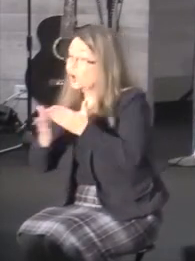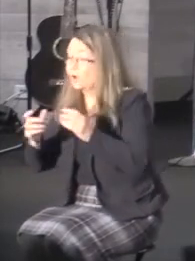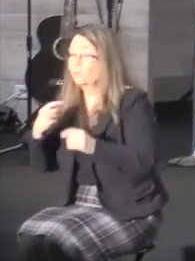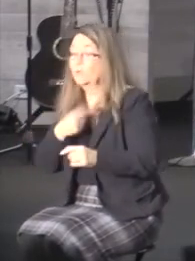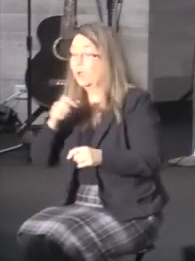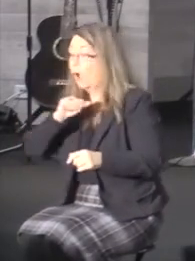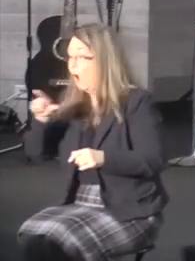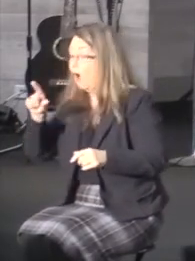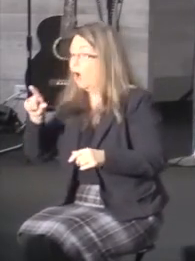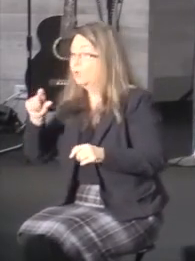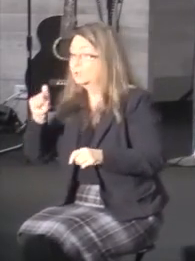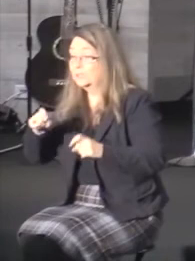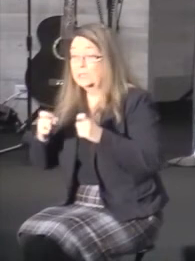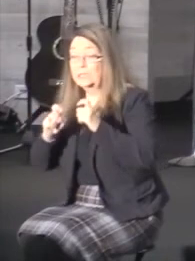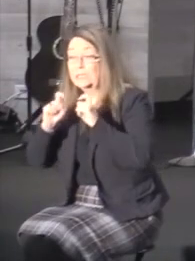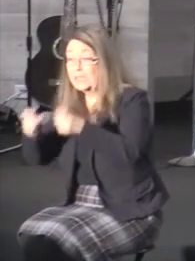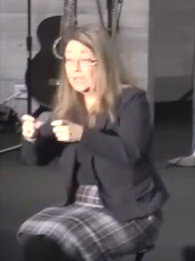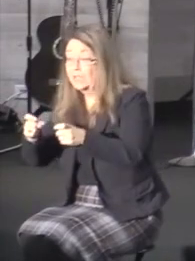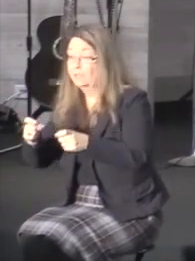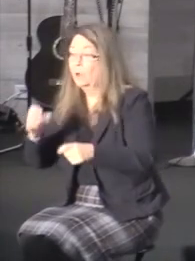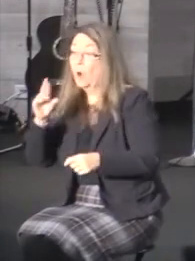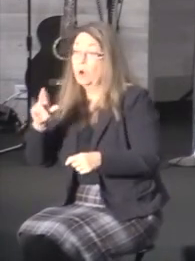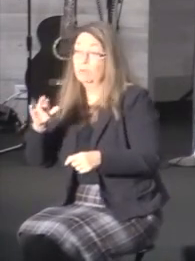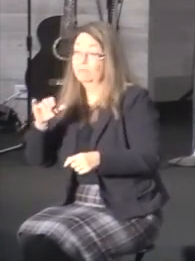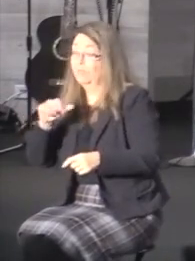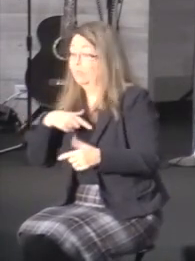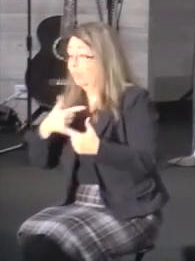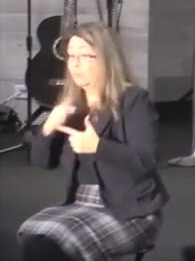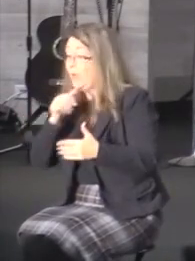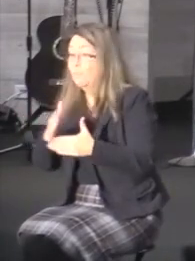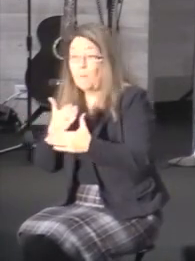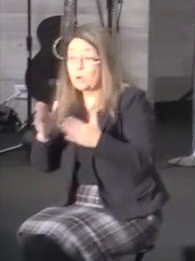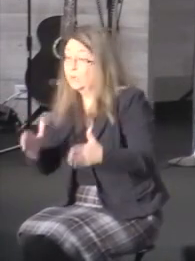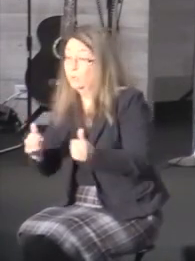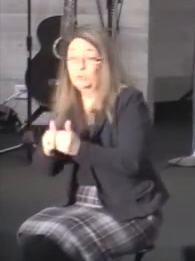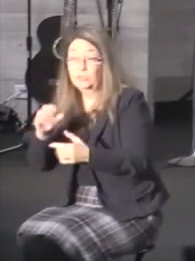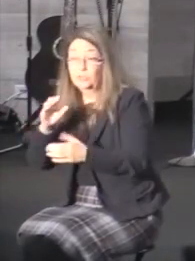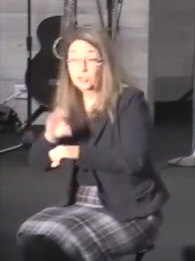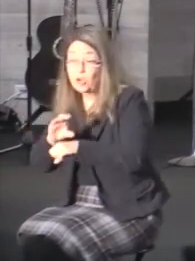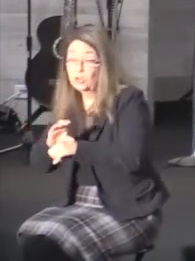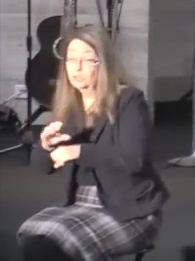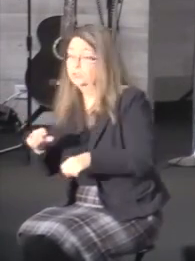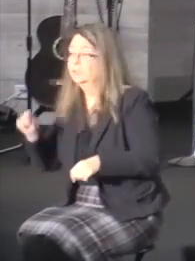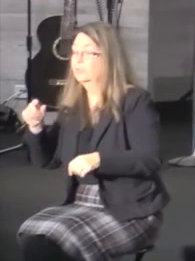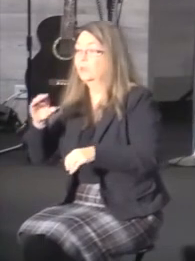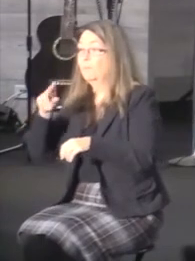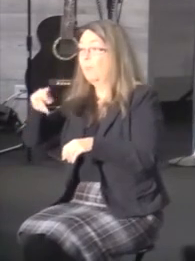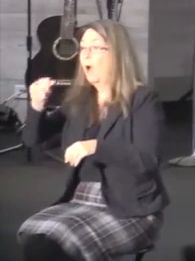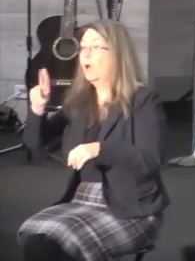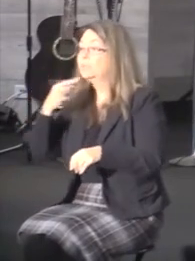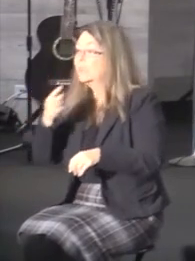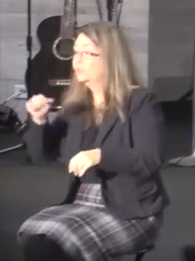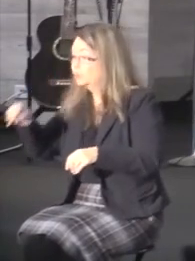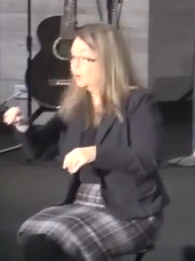if we're not doing, we're not really partnering with the church. And Paul says, look, I have joy because you are fellowshipping with me. You are partnered with me.